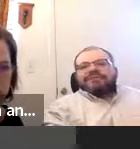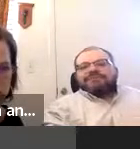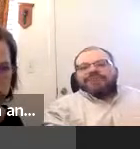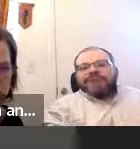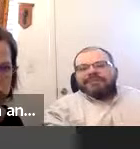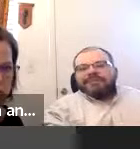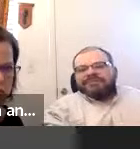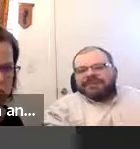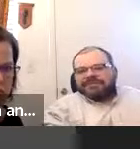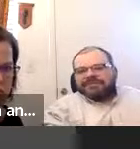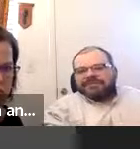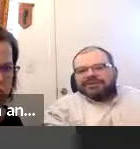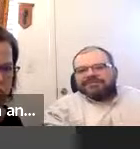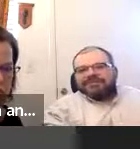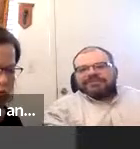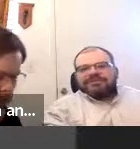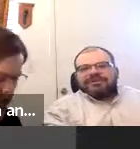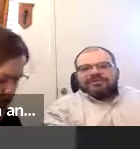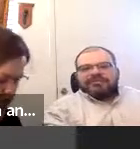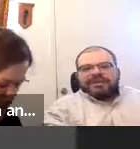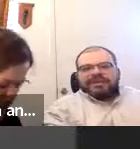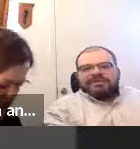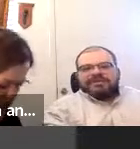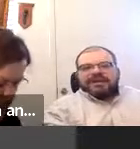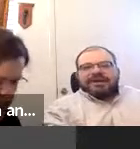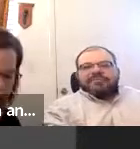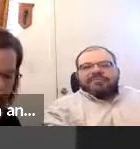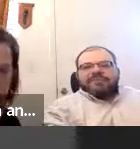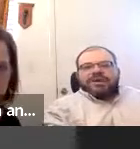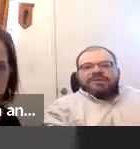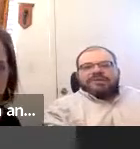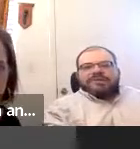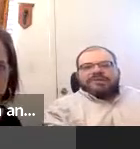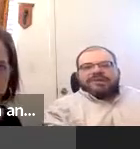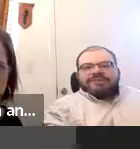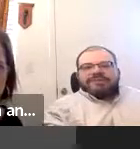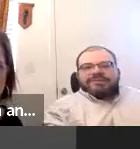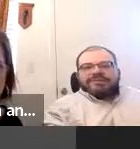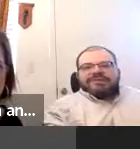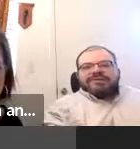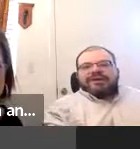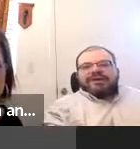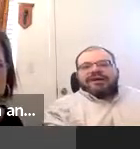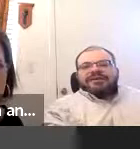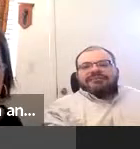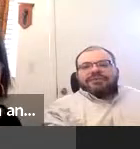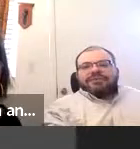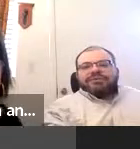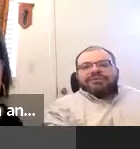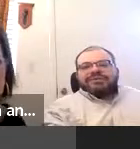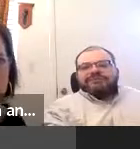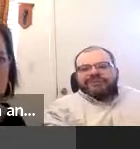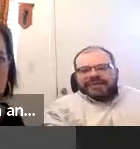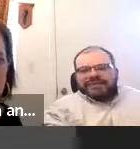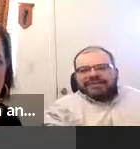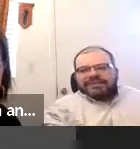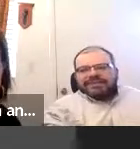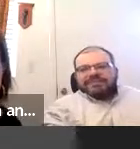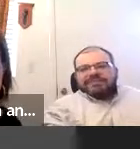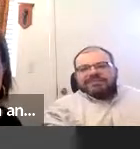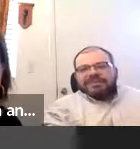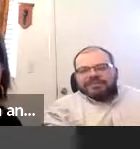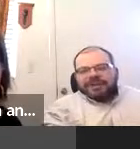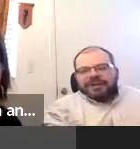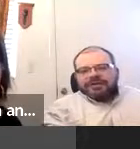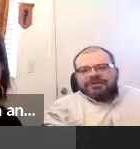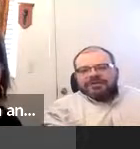a primary feature of historical eugenics was its emphasis on who is fit